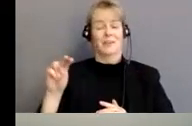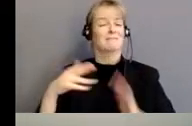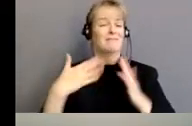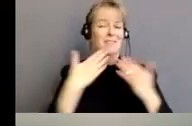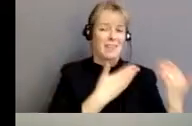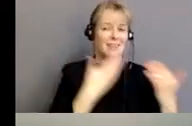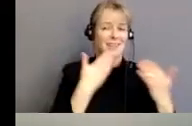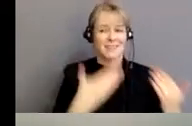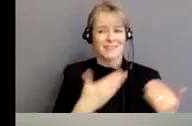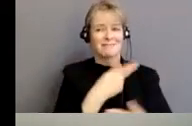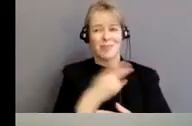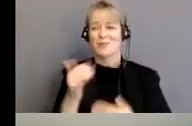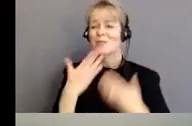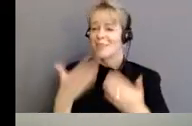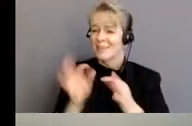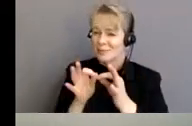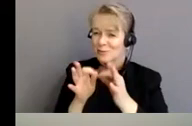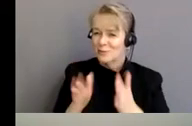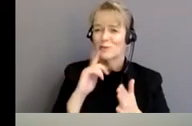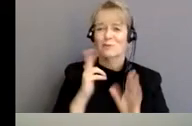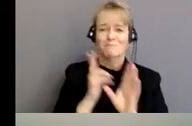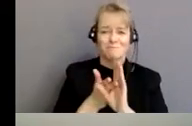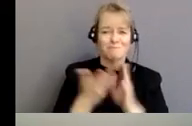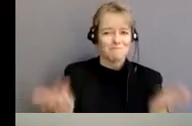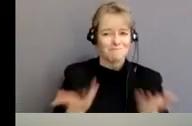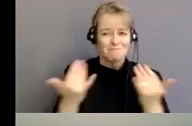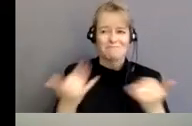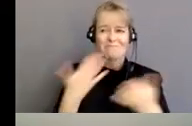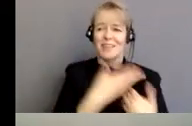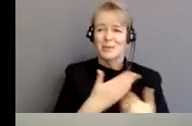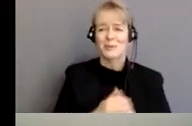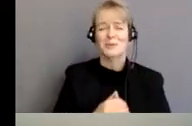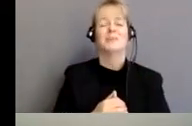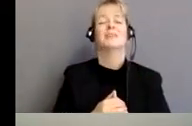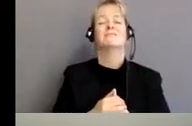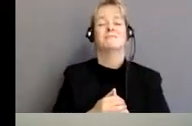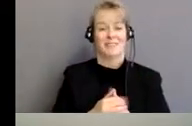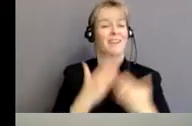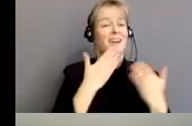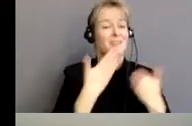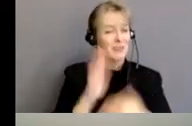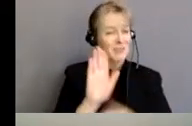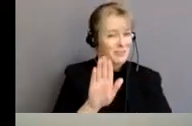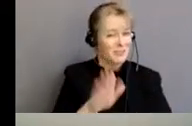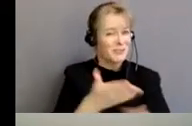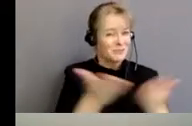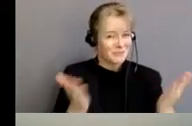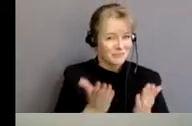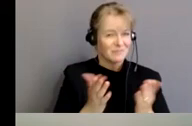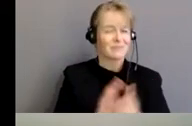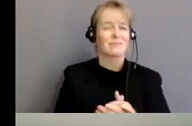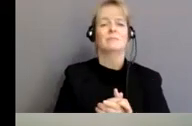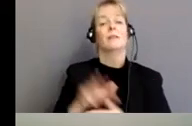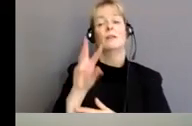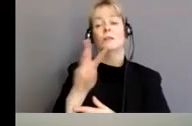well as our ASL interpreter, for joining us today. Thank you, and have a good afternoon. And the webinar